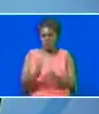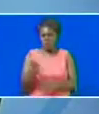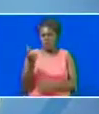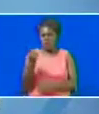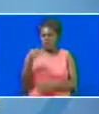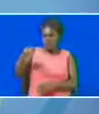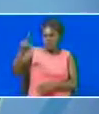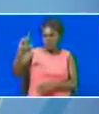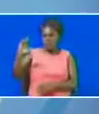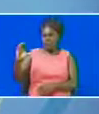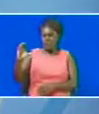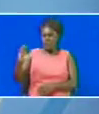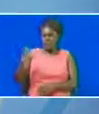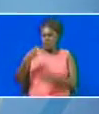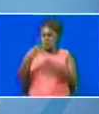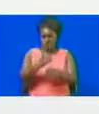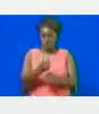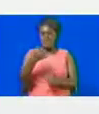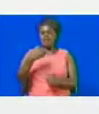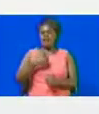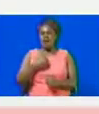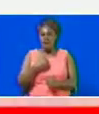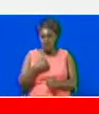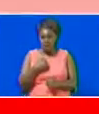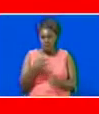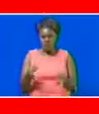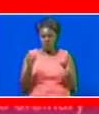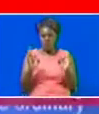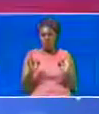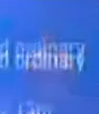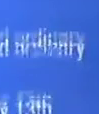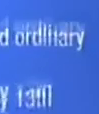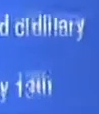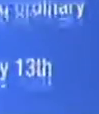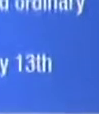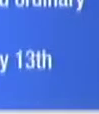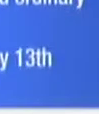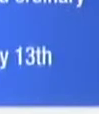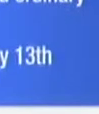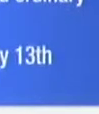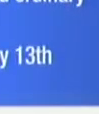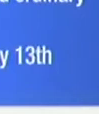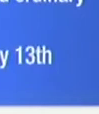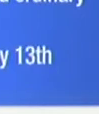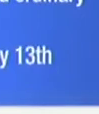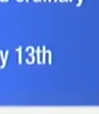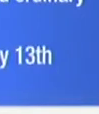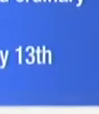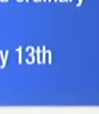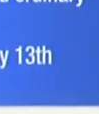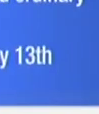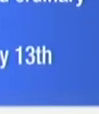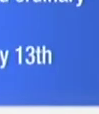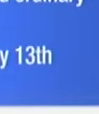PLC, Seaboard has expressed confidence that its offer, with the objective of eventual delisting of Unga from the Nairobi Securities